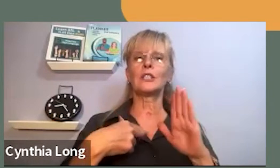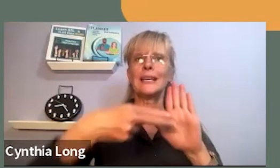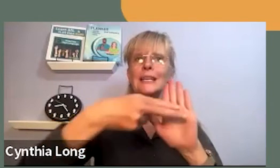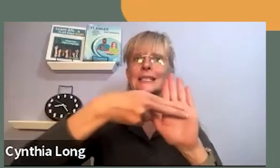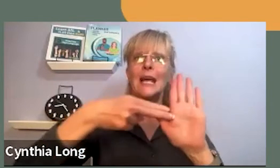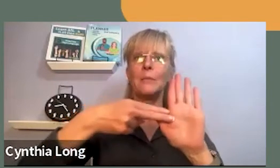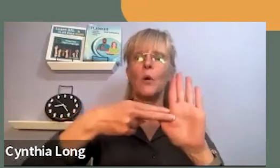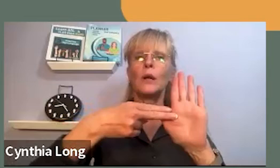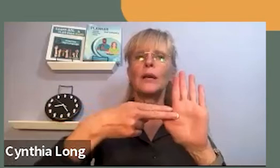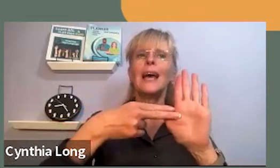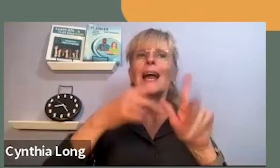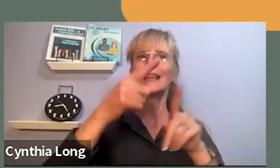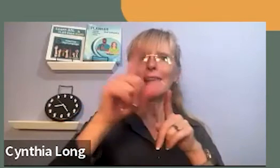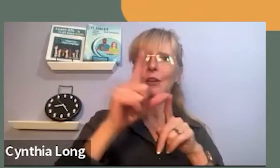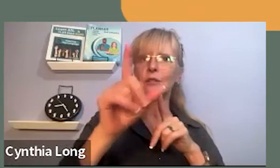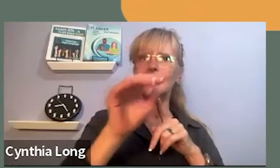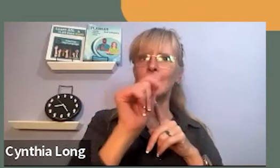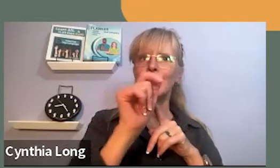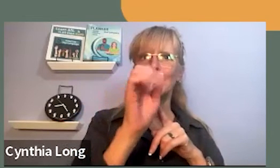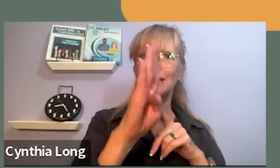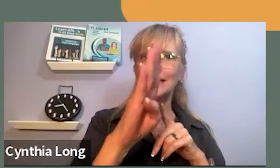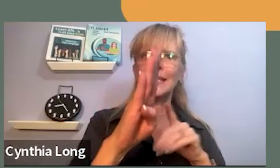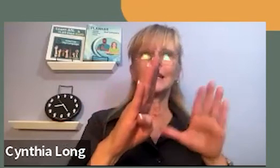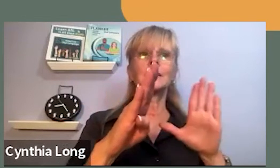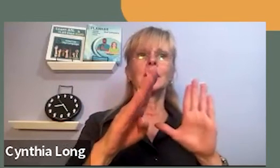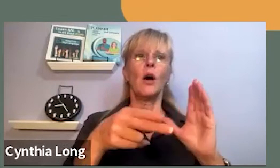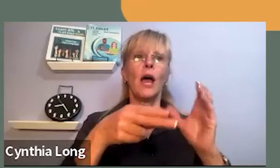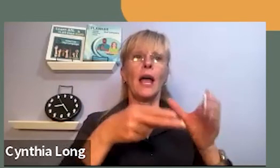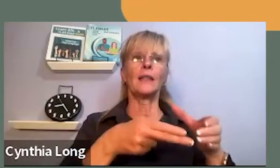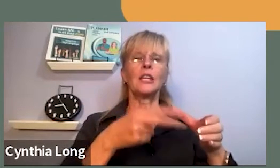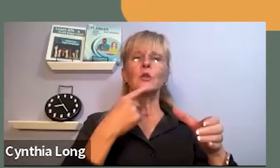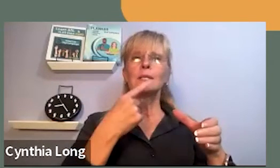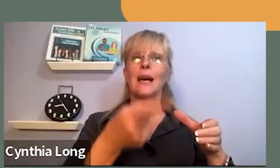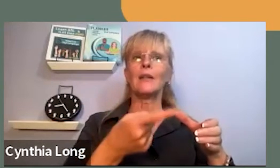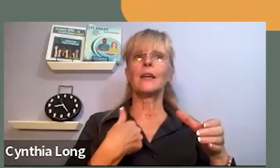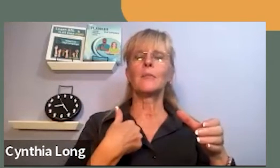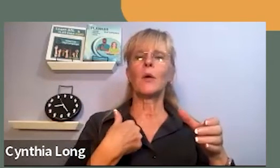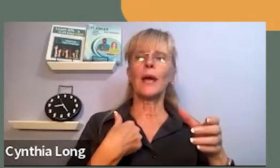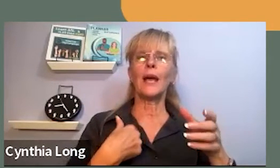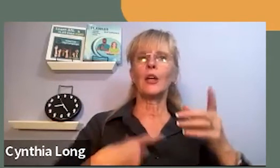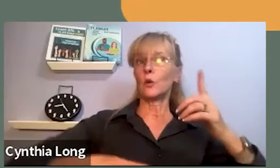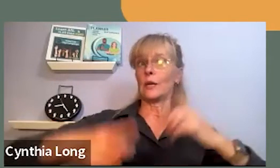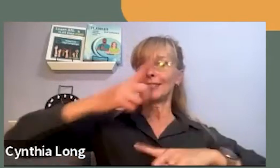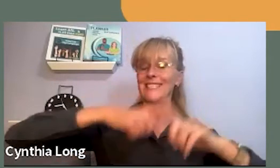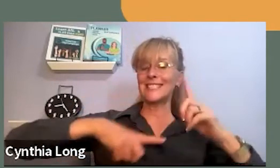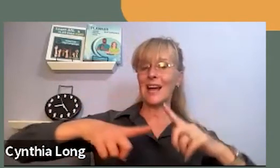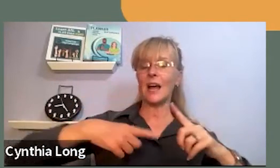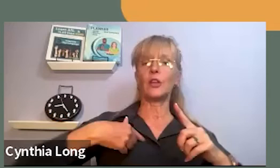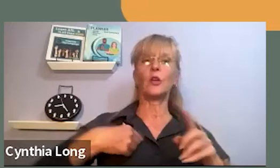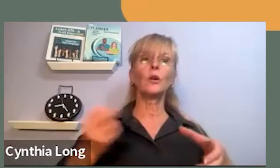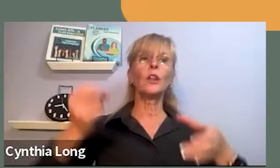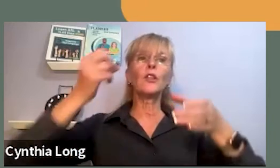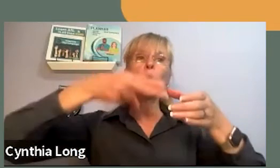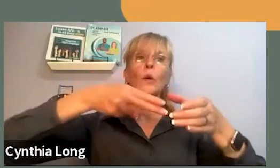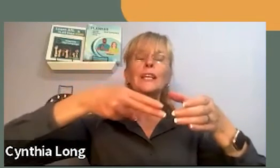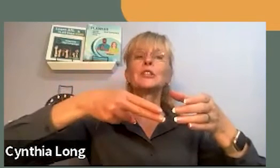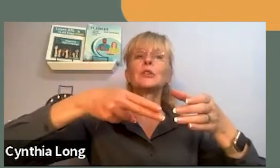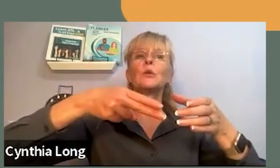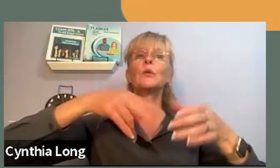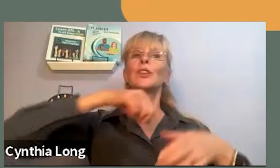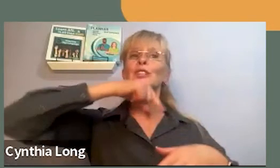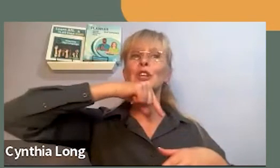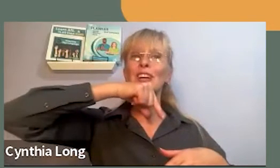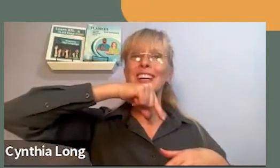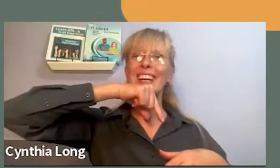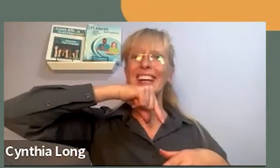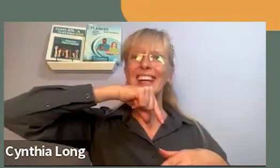you actually can tape on letters of the ABCs. And then you tell them, okay, you can even sign. You're going to throw it